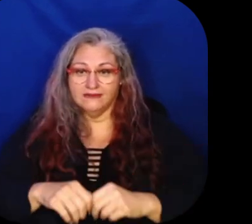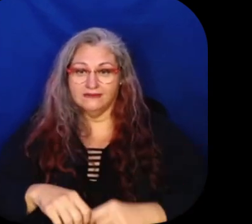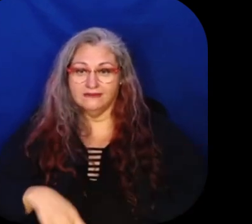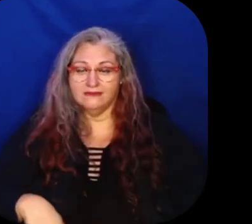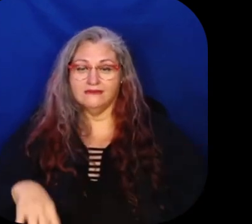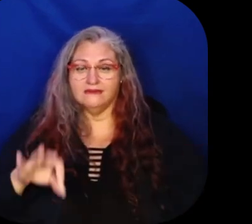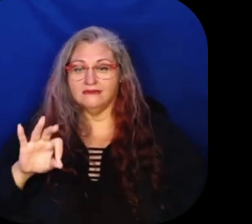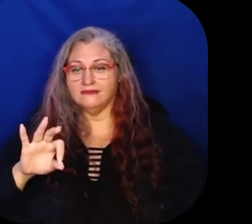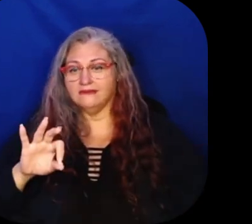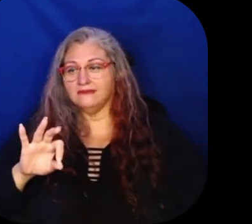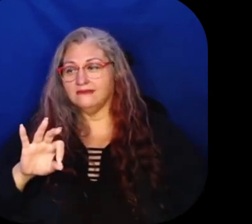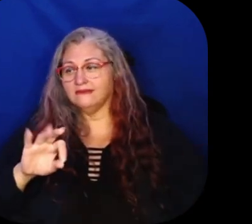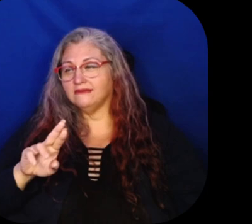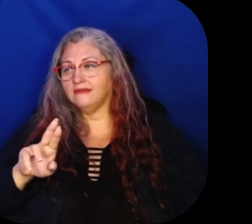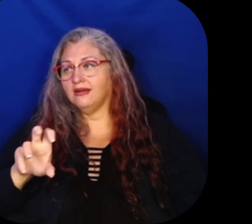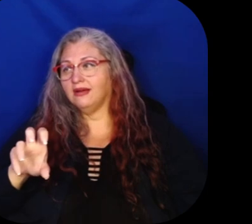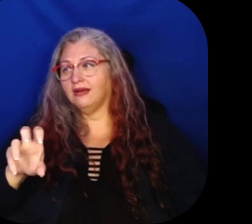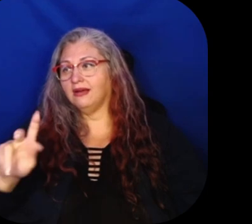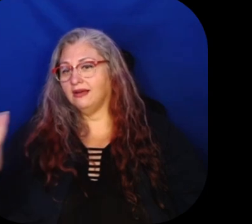Fuck.